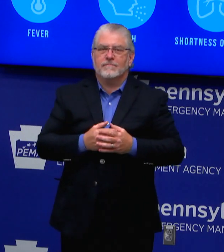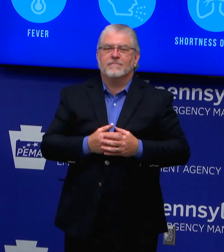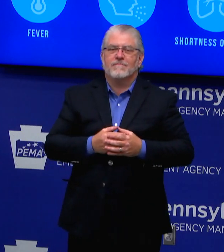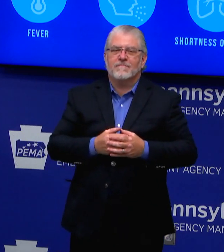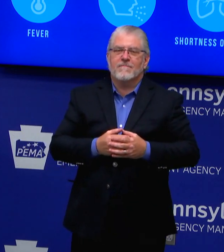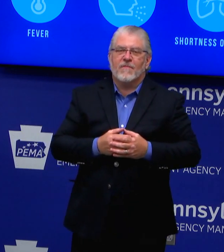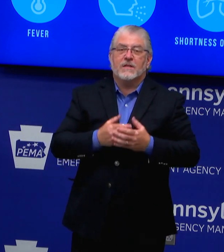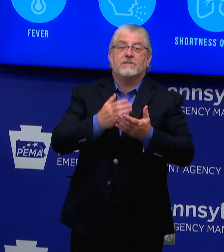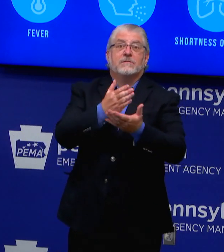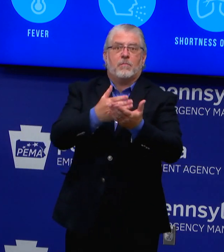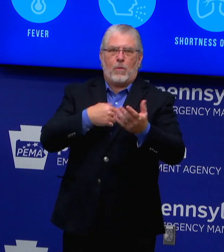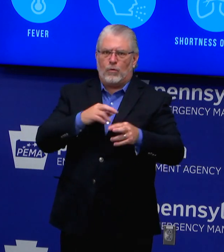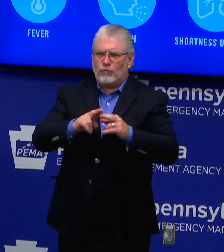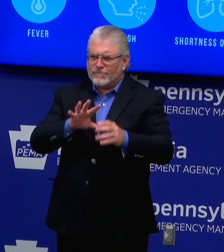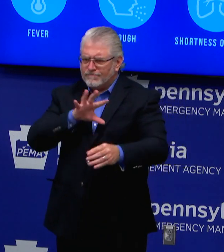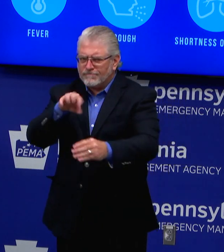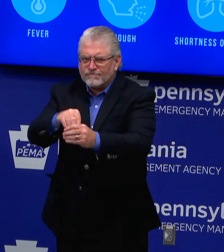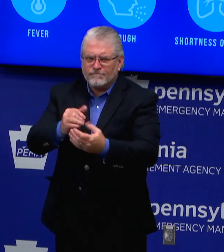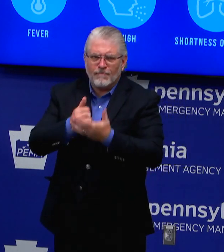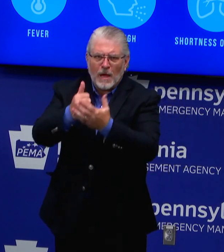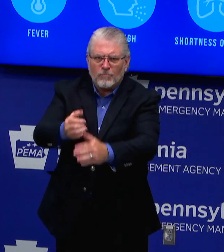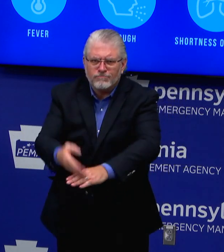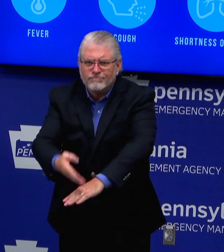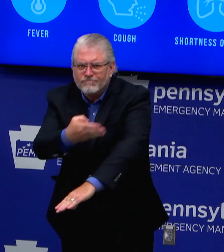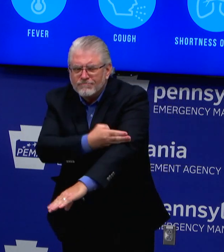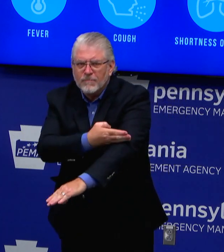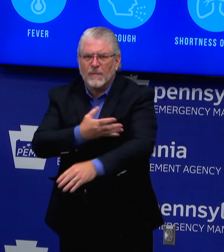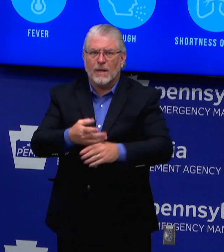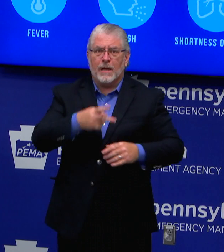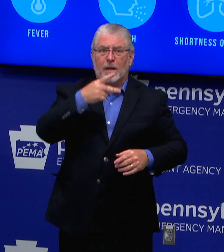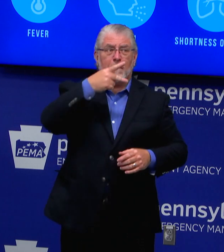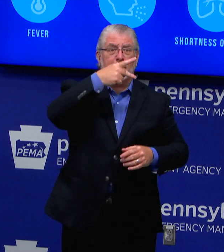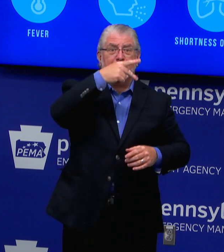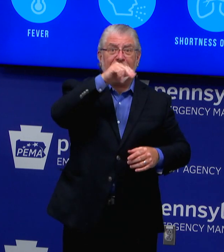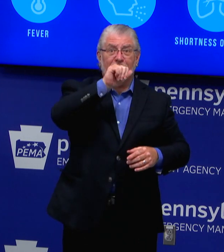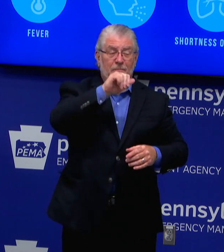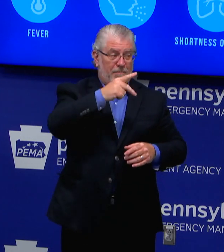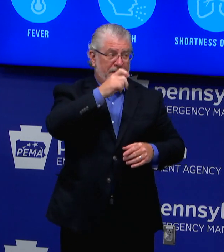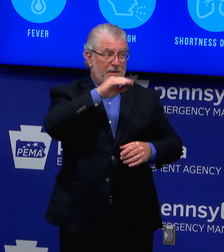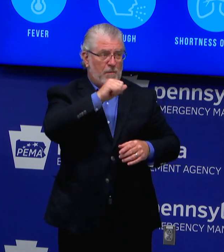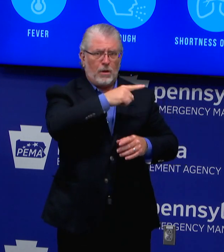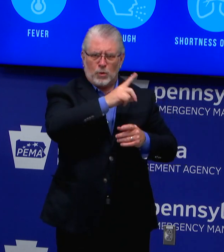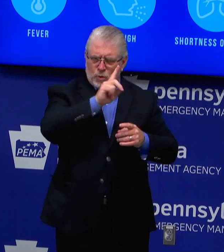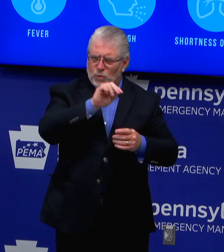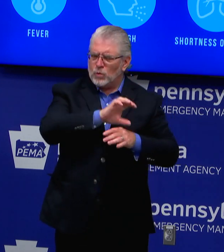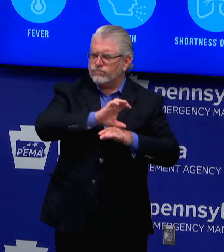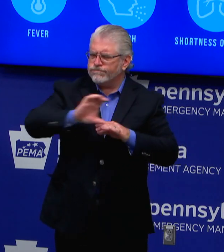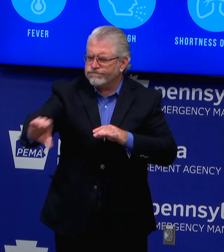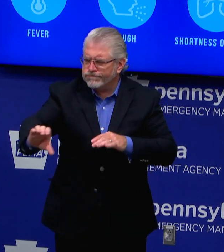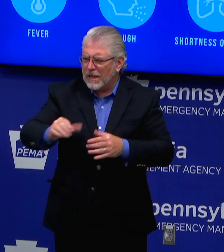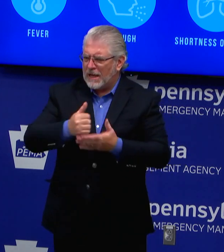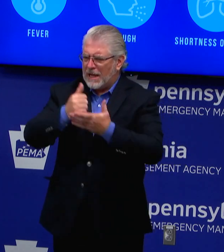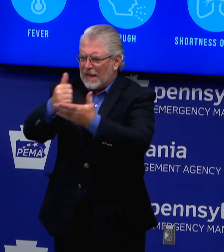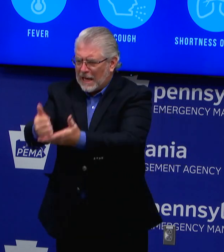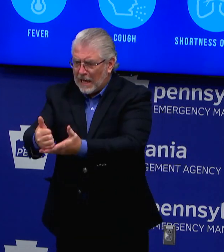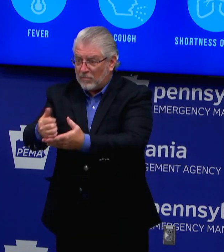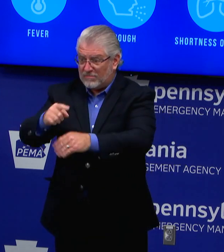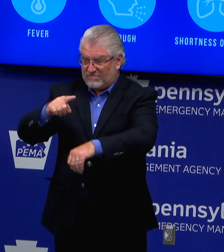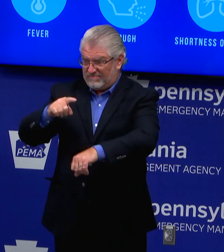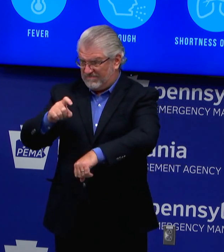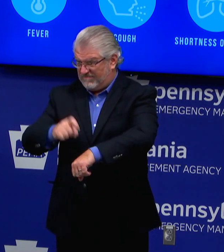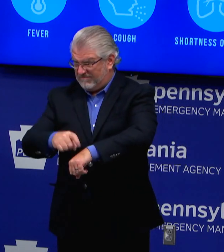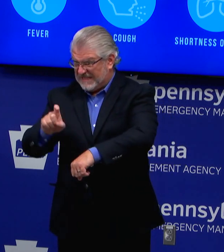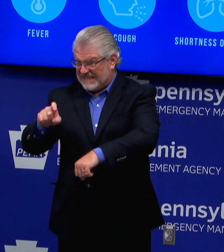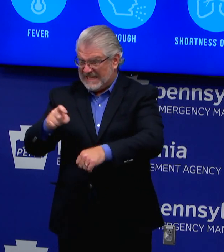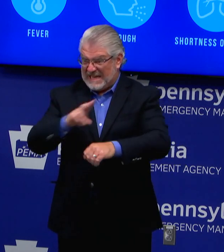bridges for personal protective equipment until Department of Health is able to ship additional personal protective equipment out. So it really takes everybody